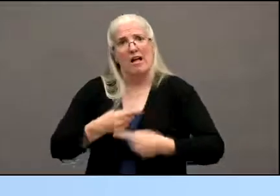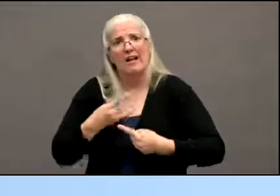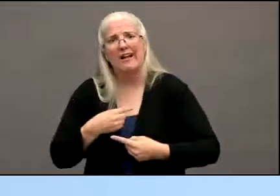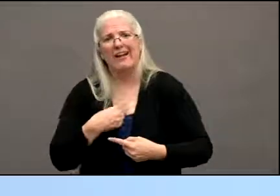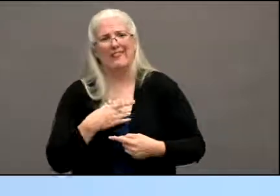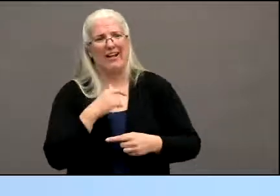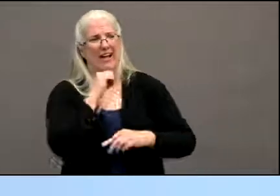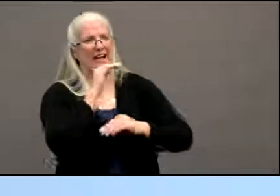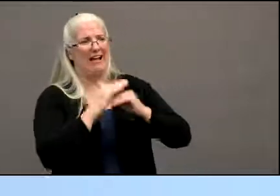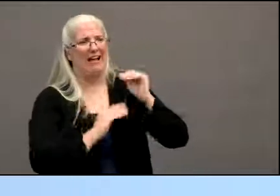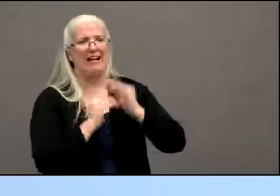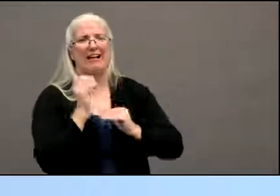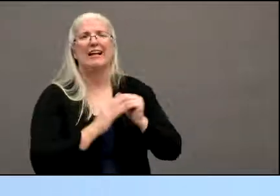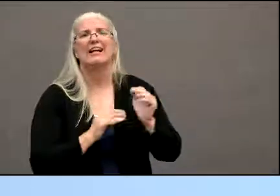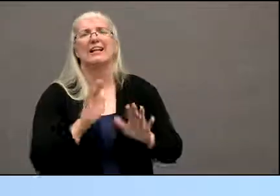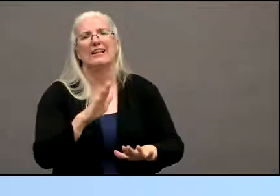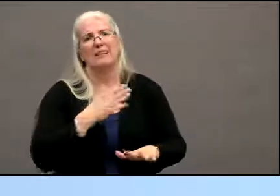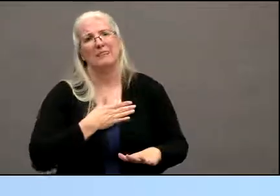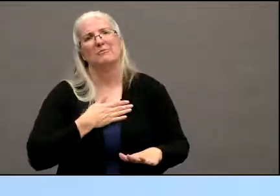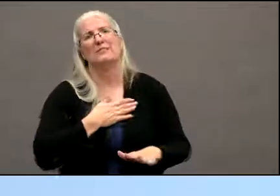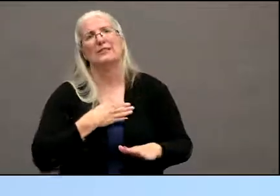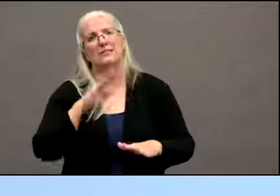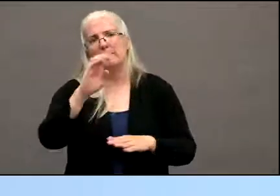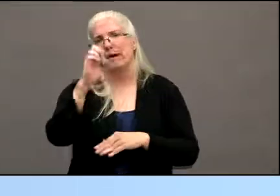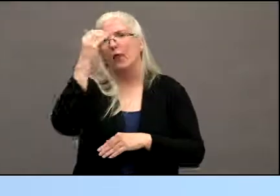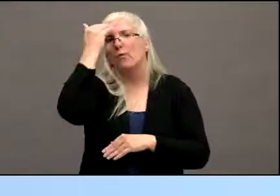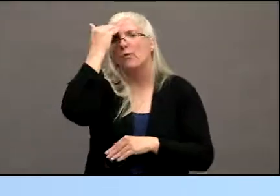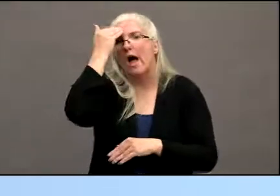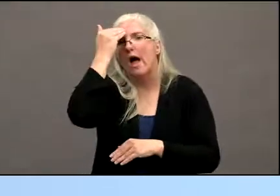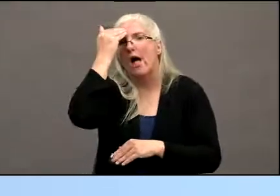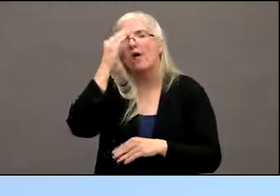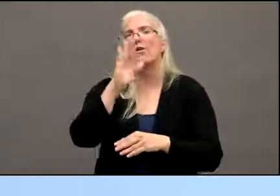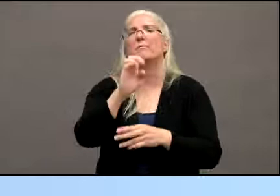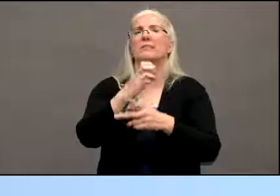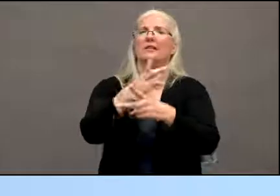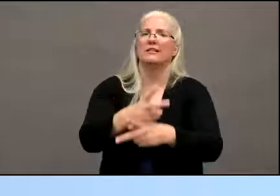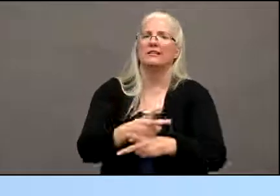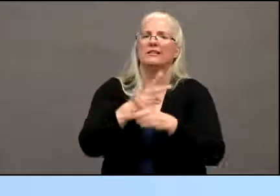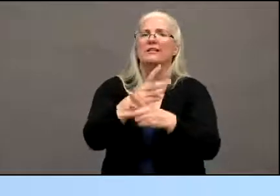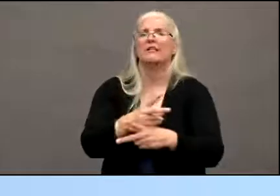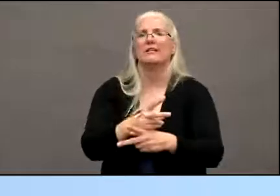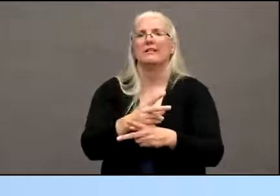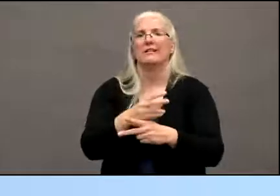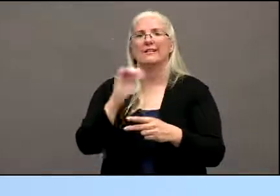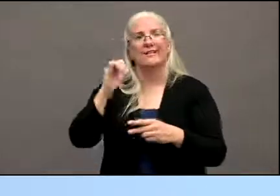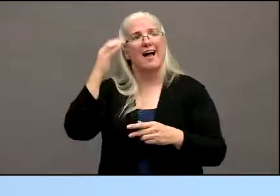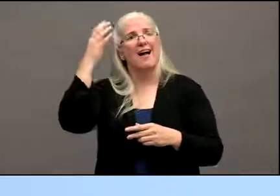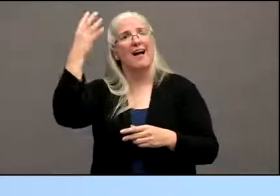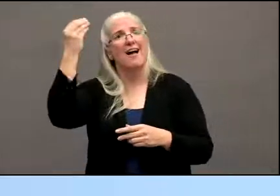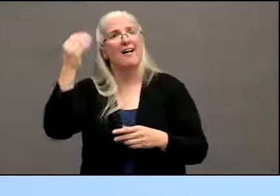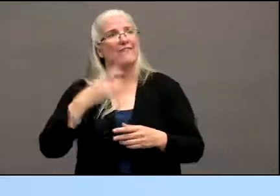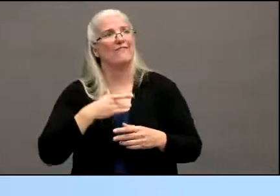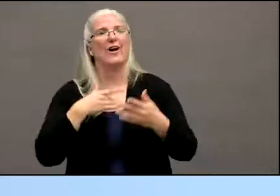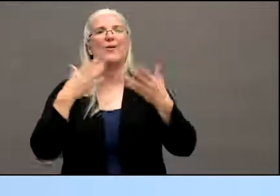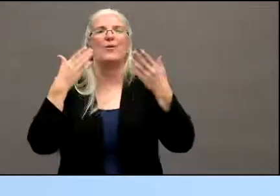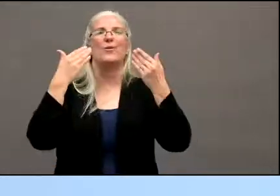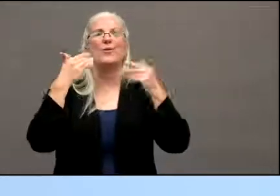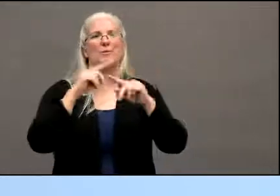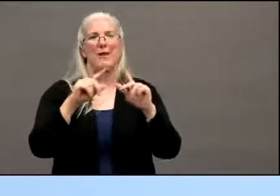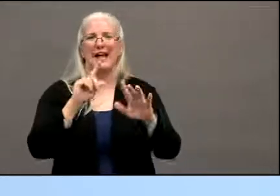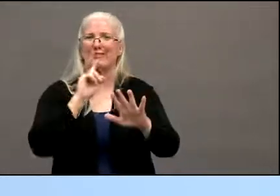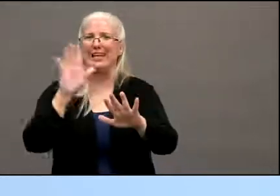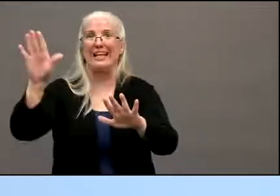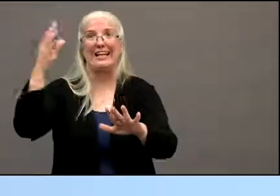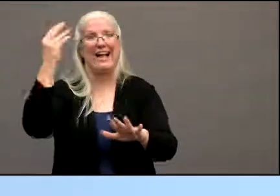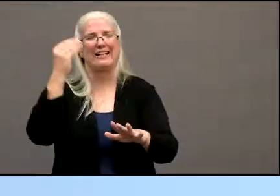please, you know, be aware, be wary. The air may be cooler, but the air is still unhealthy. So you